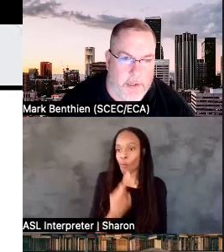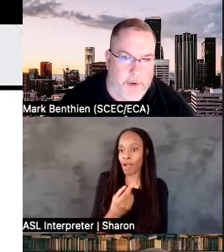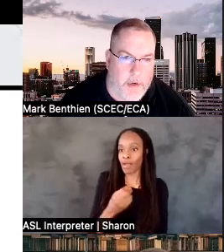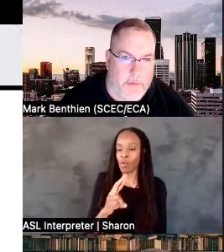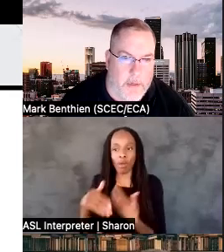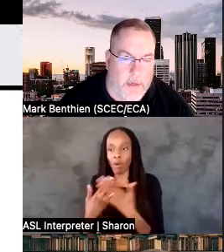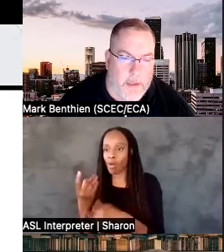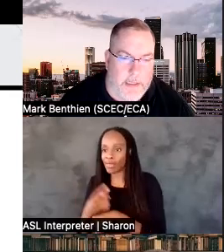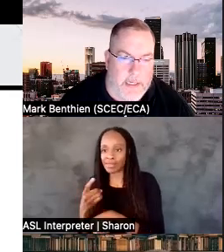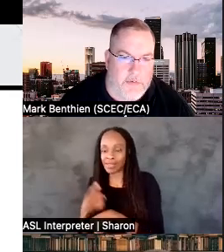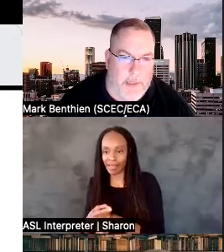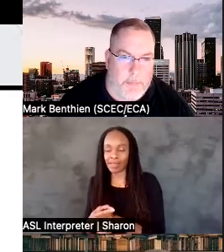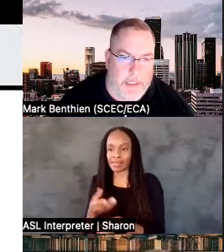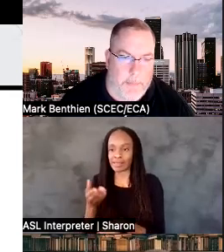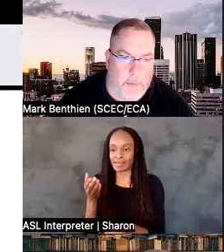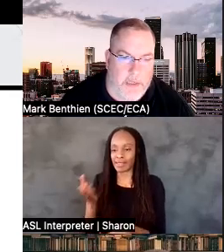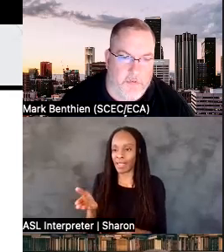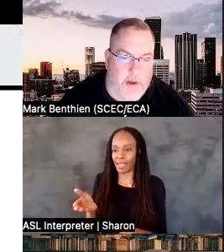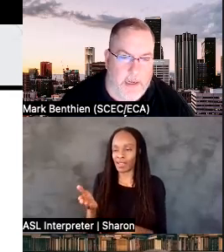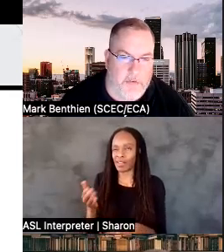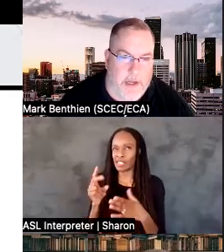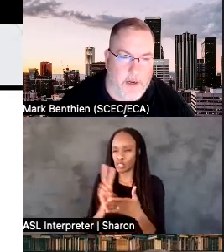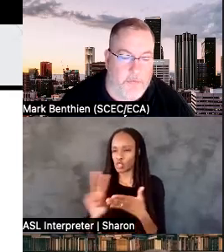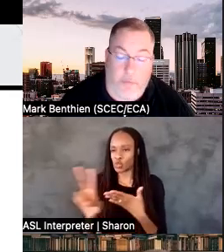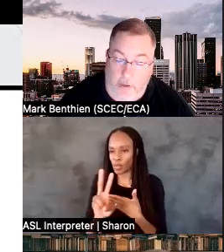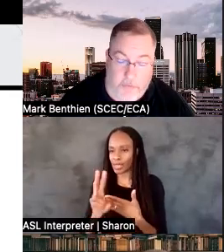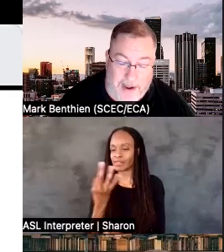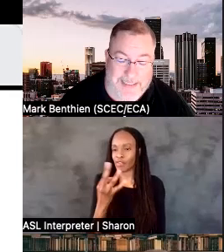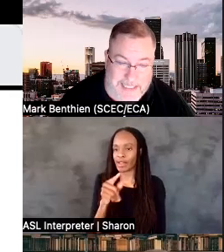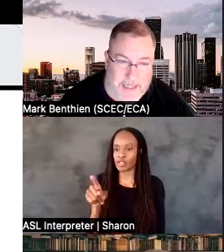that we'll be there on, again, it's coming up in a couple of weeks, Friday to Sunday,